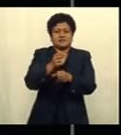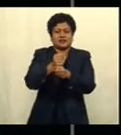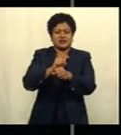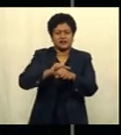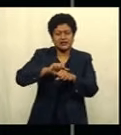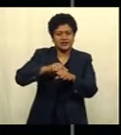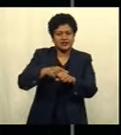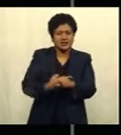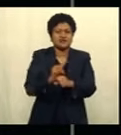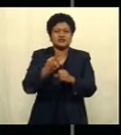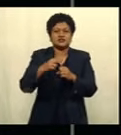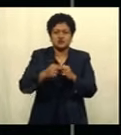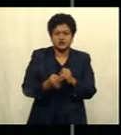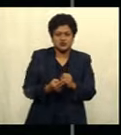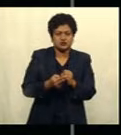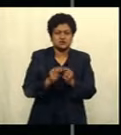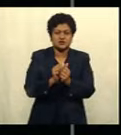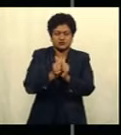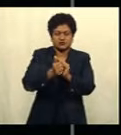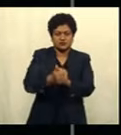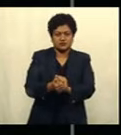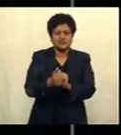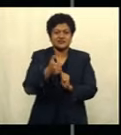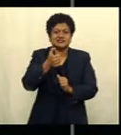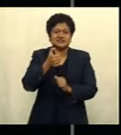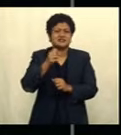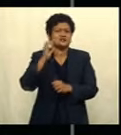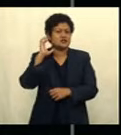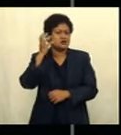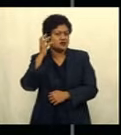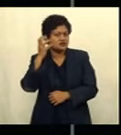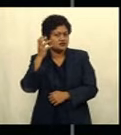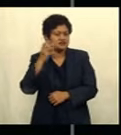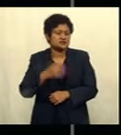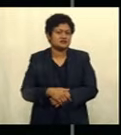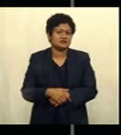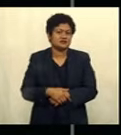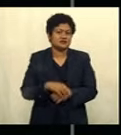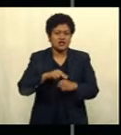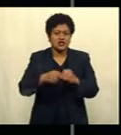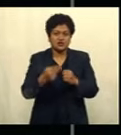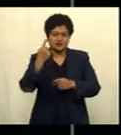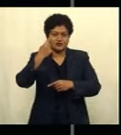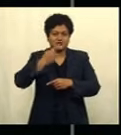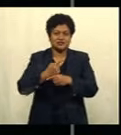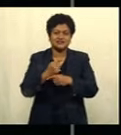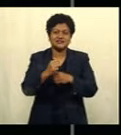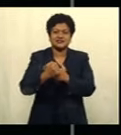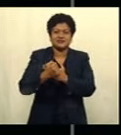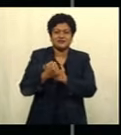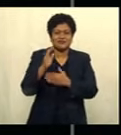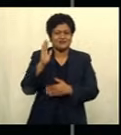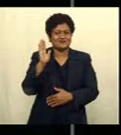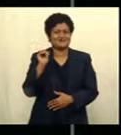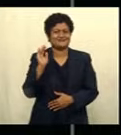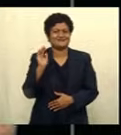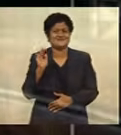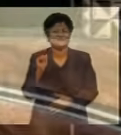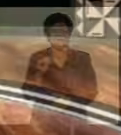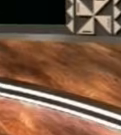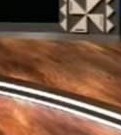news and sports and listen to our 6 radio stations live. That's your news for tonight. Stay safe. Madamanda.